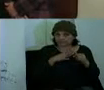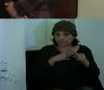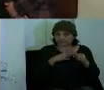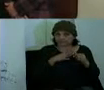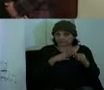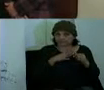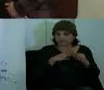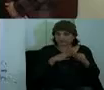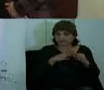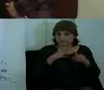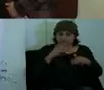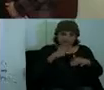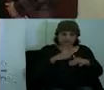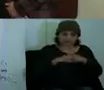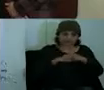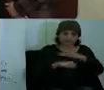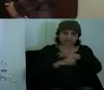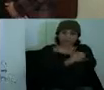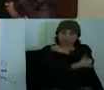has birthed a nation,